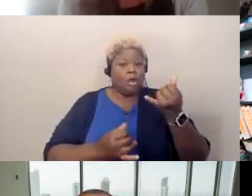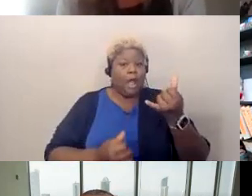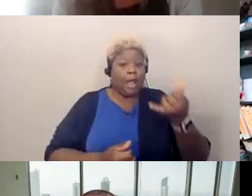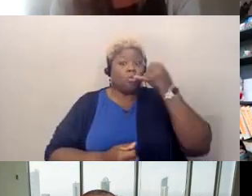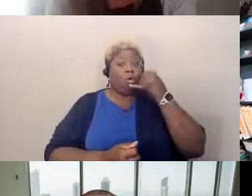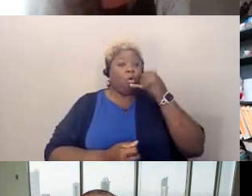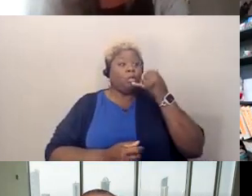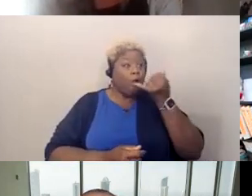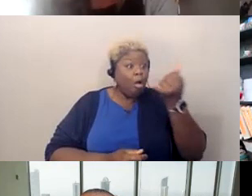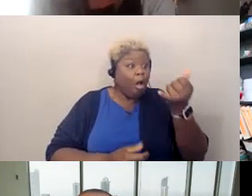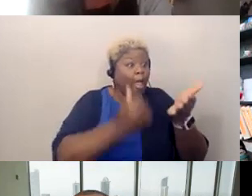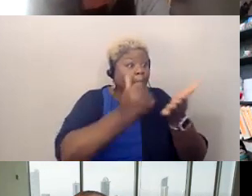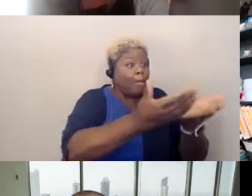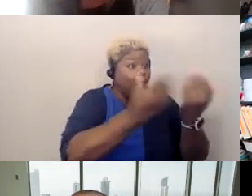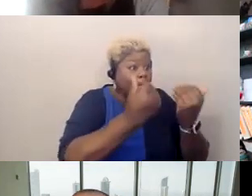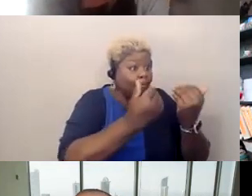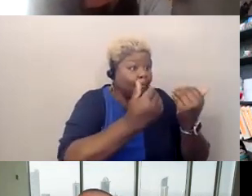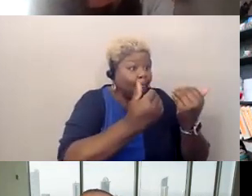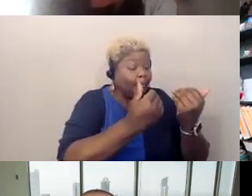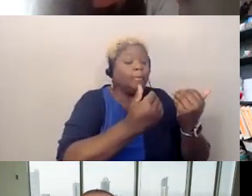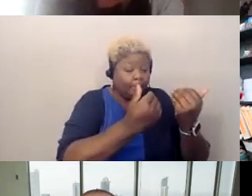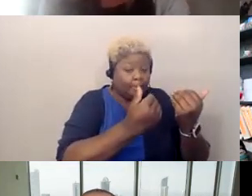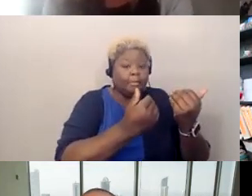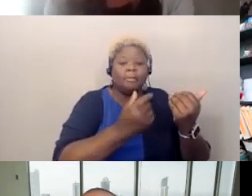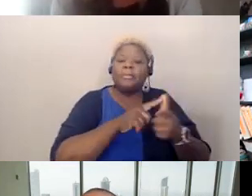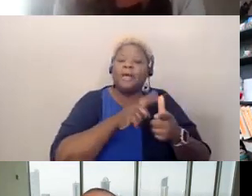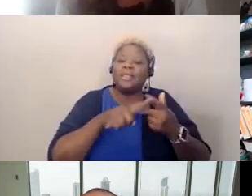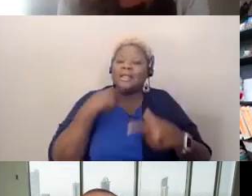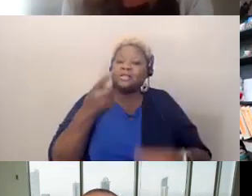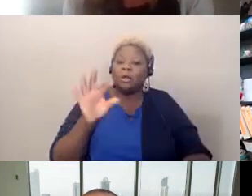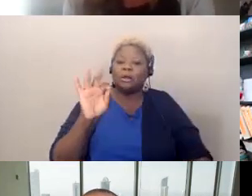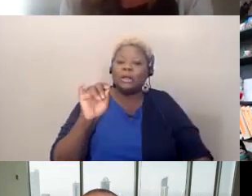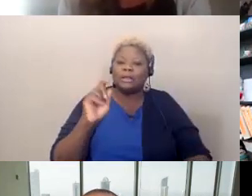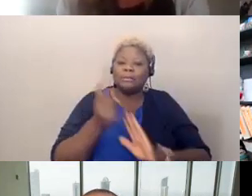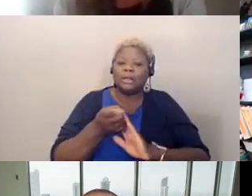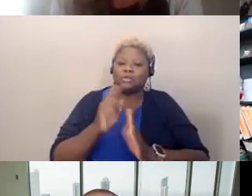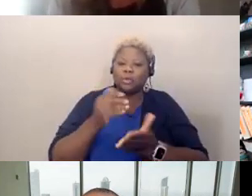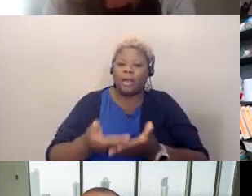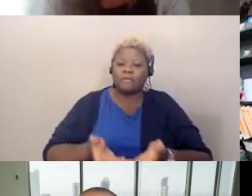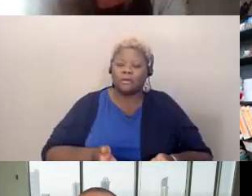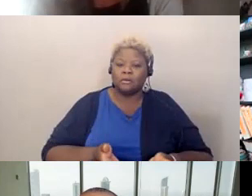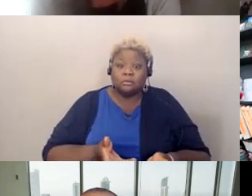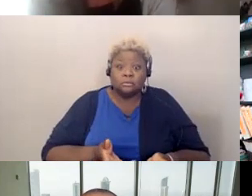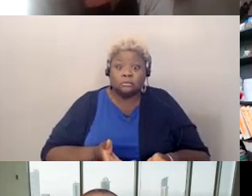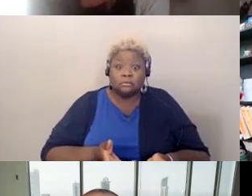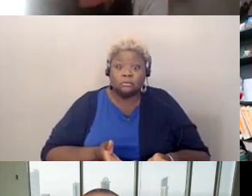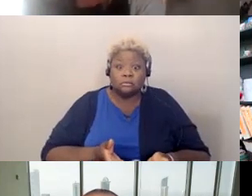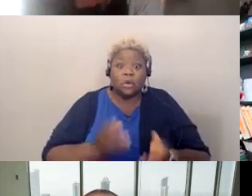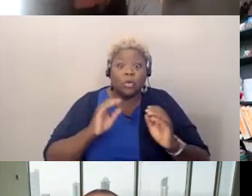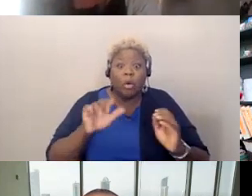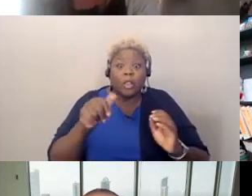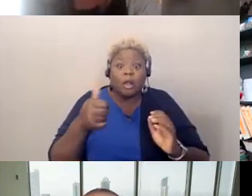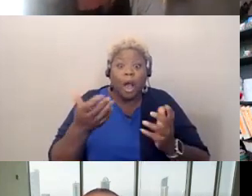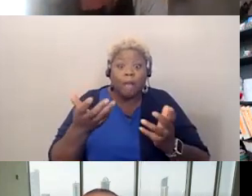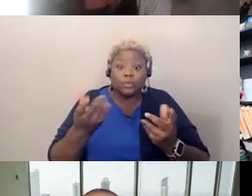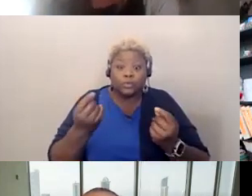is on the way. But then they share that help might take 90 minutes or more to arrive. So without any other options, you do your best